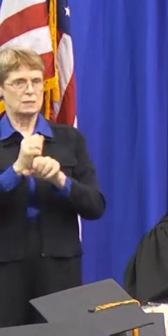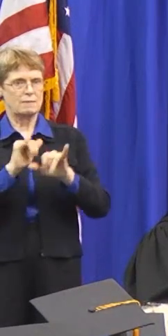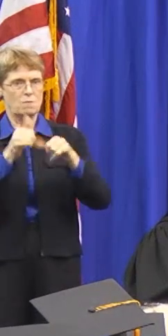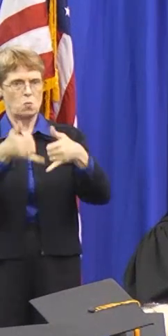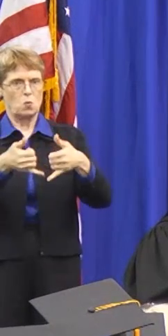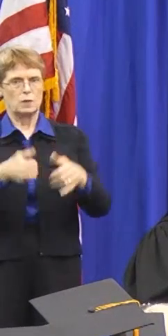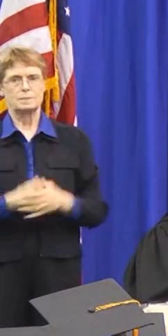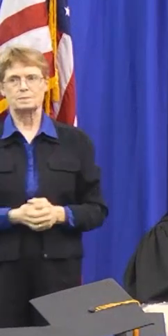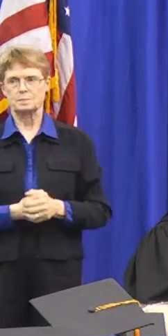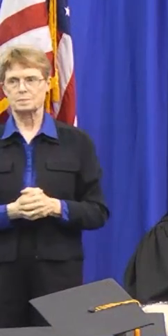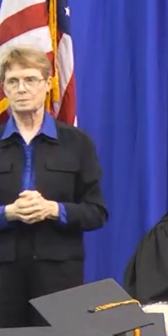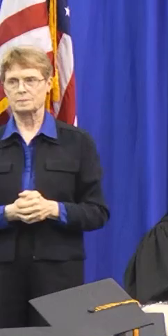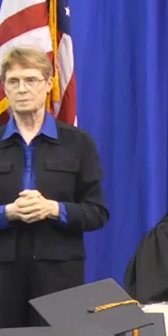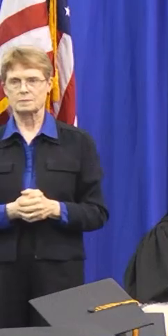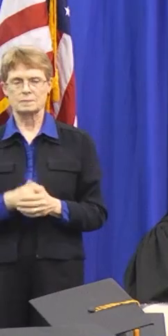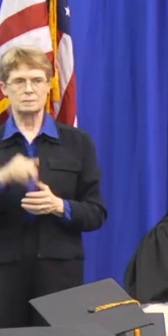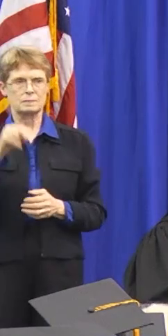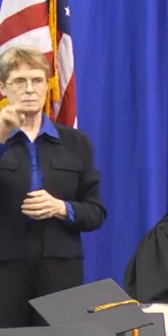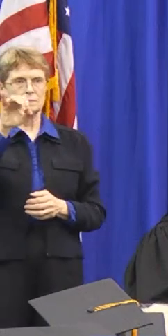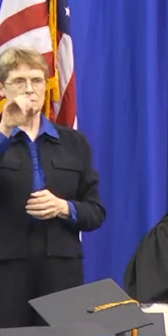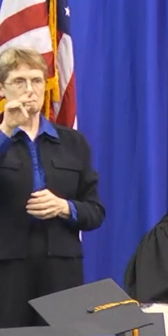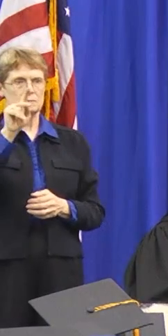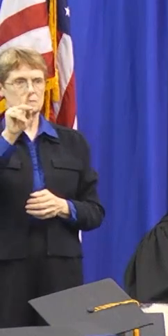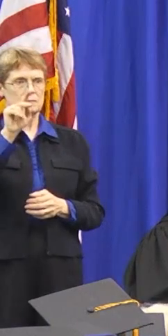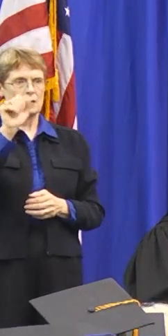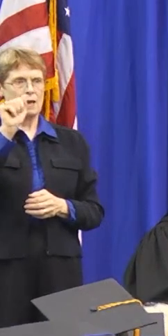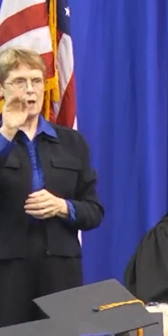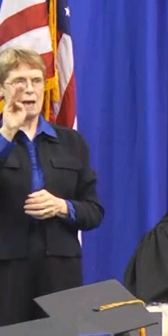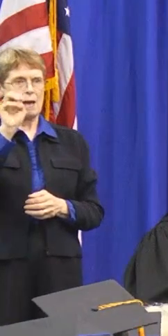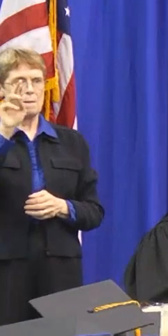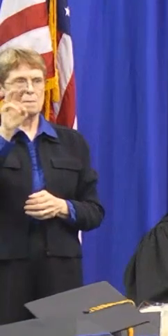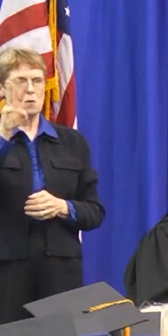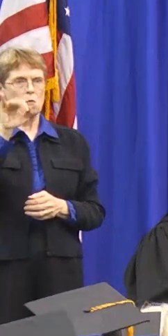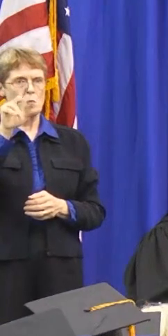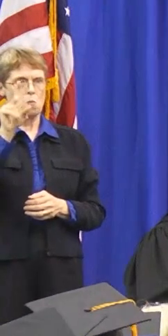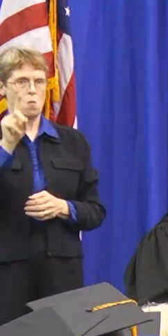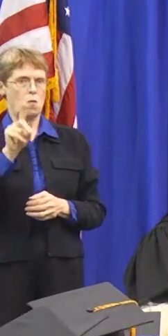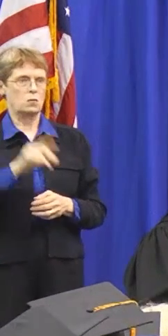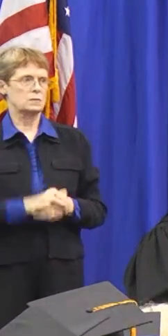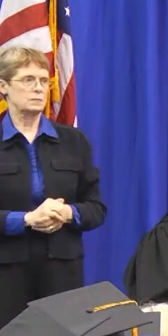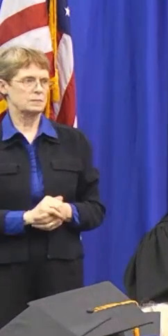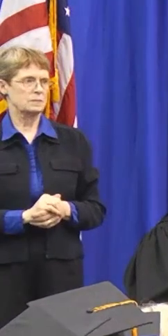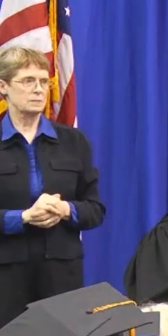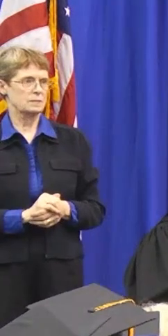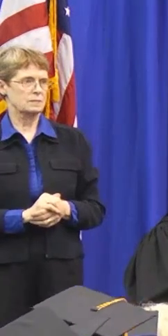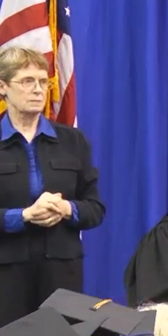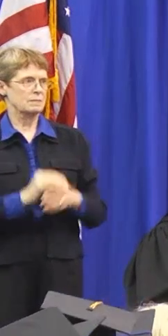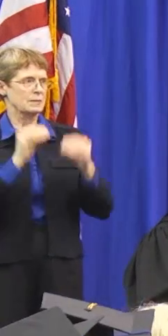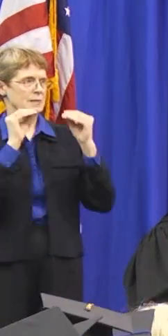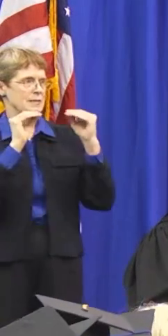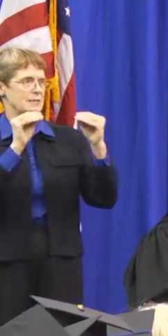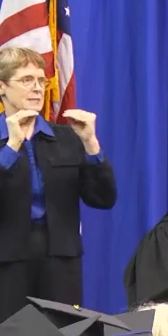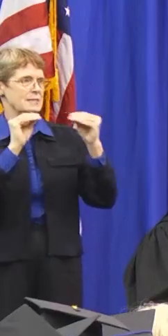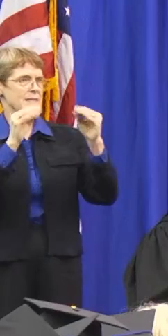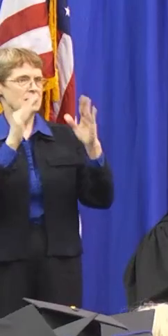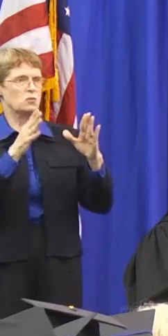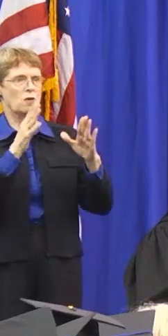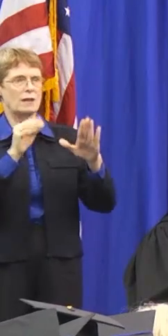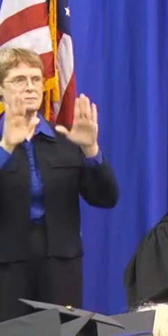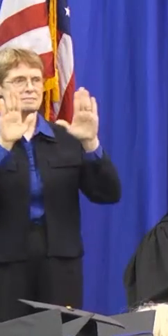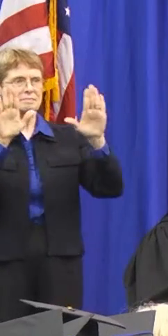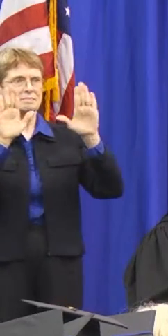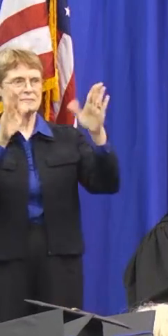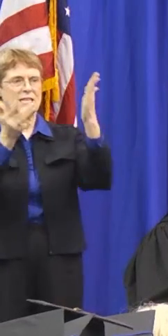awards? Nick Agrawal, computer science instructor and outstanding